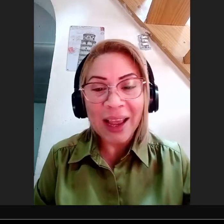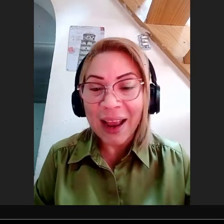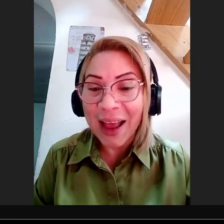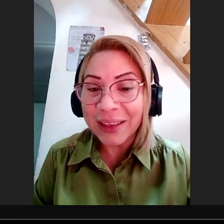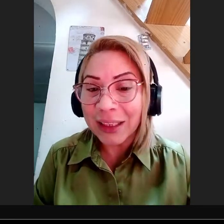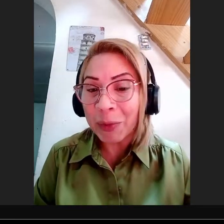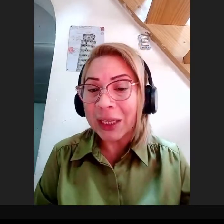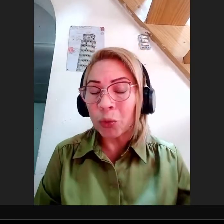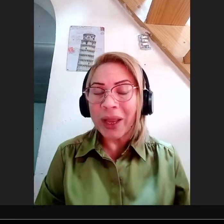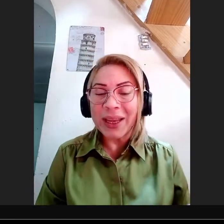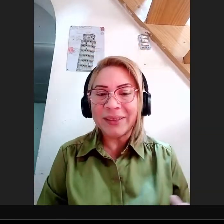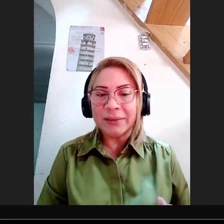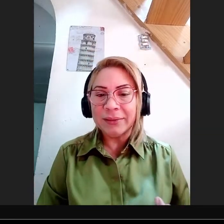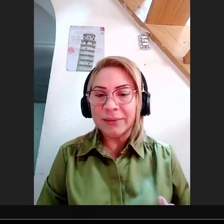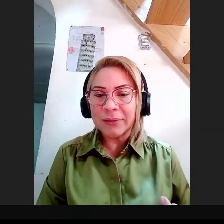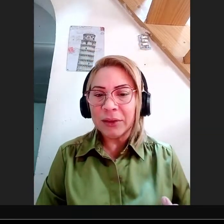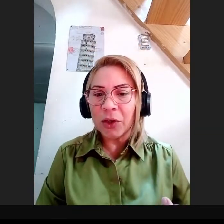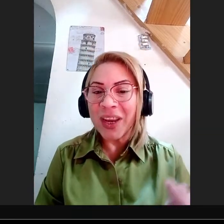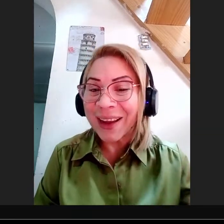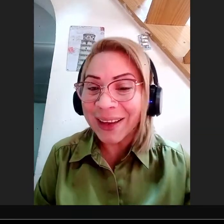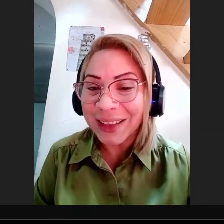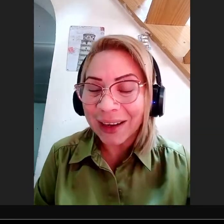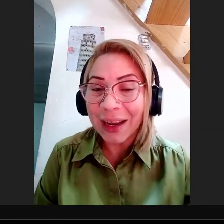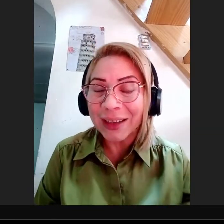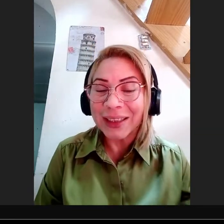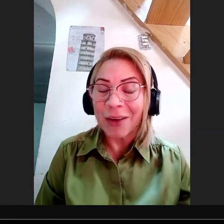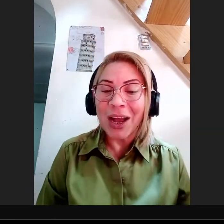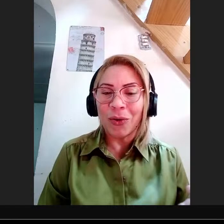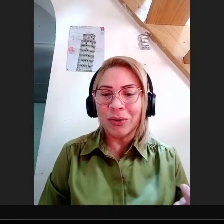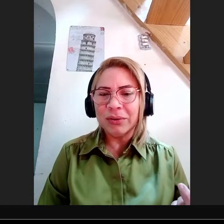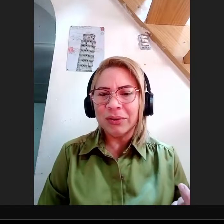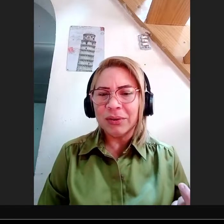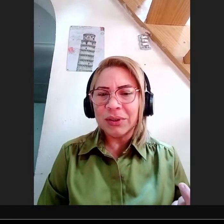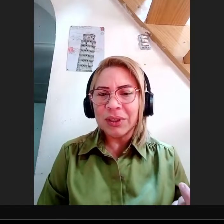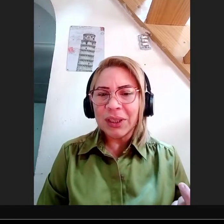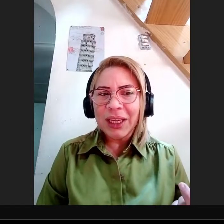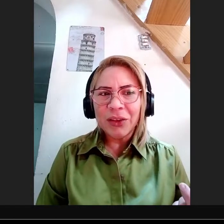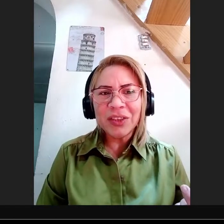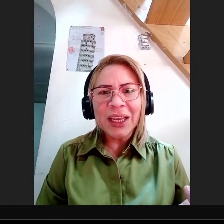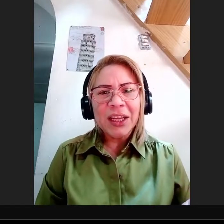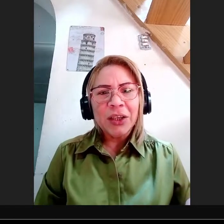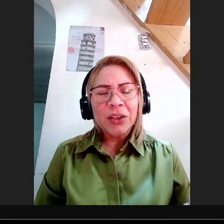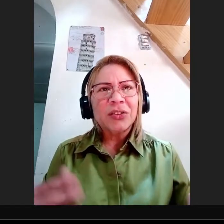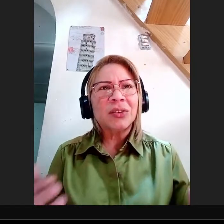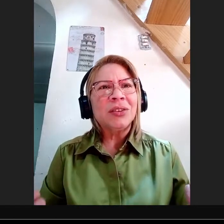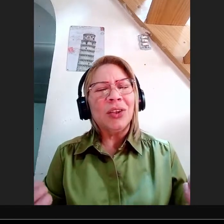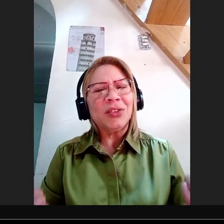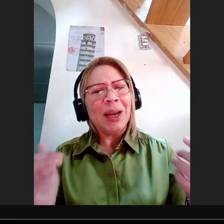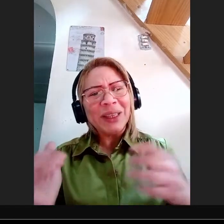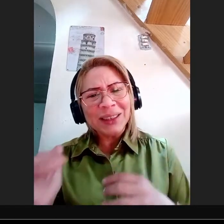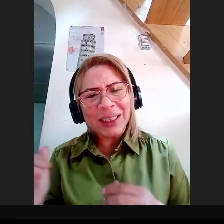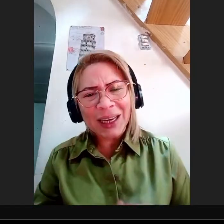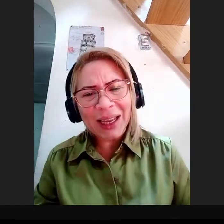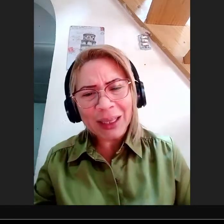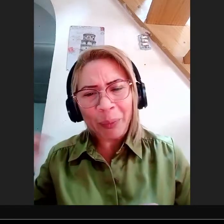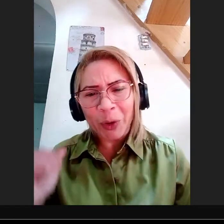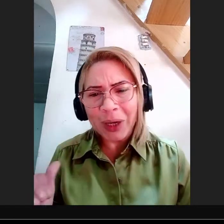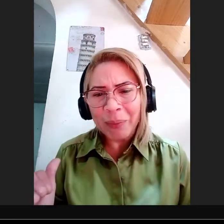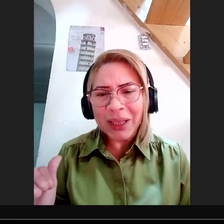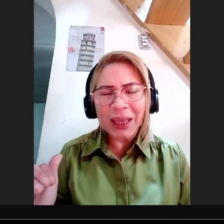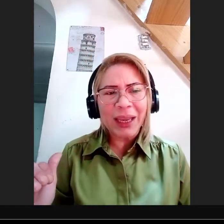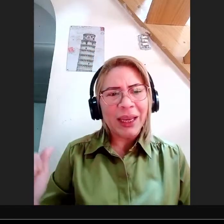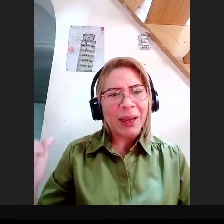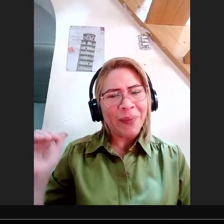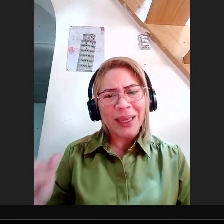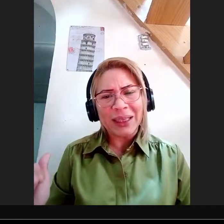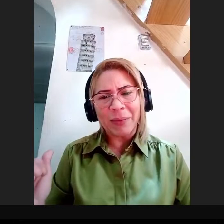us. Or they would tell us, go back to your country. You came here to take our jobs away from